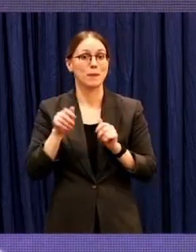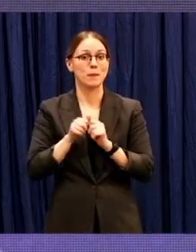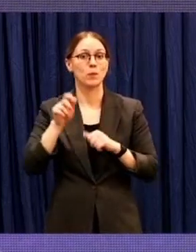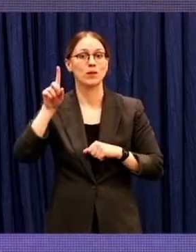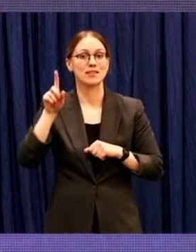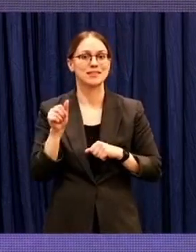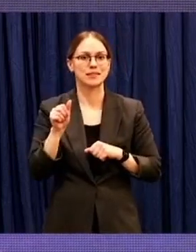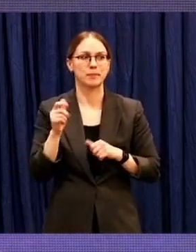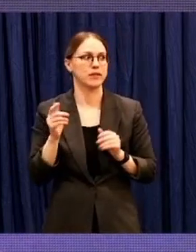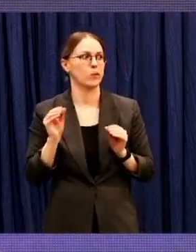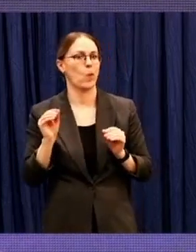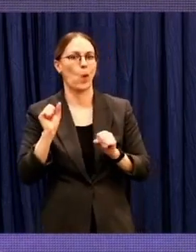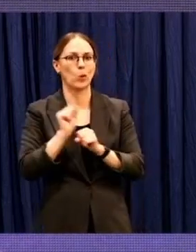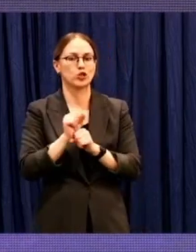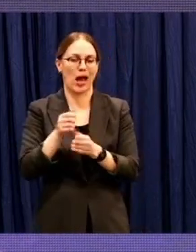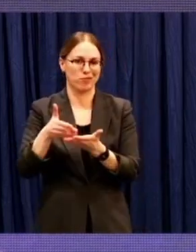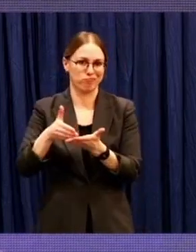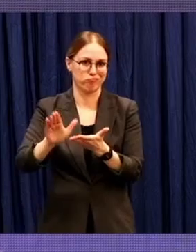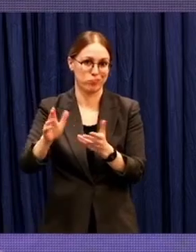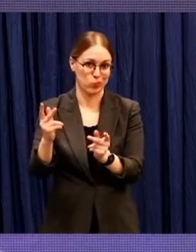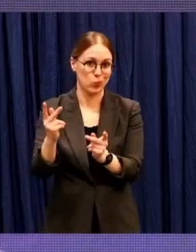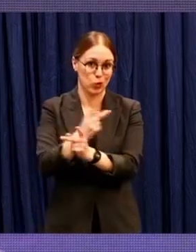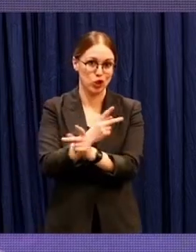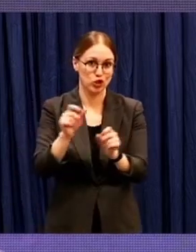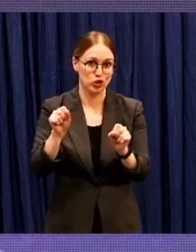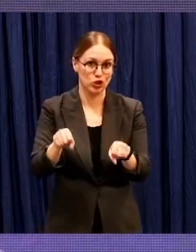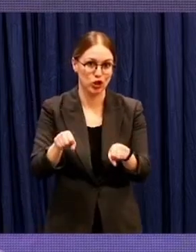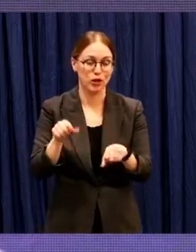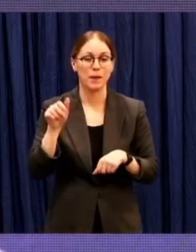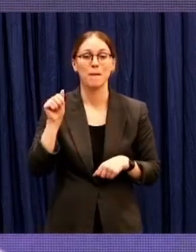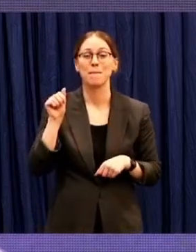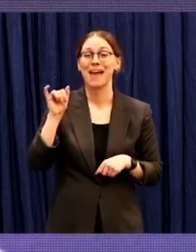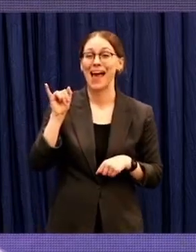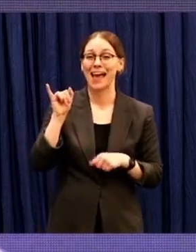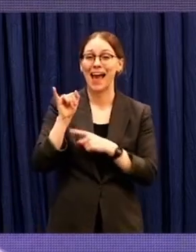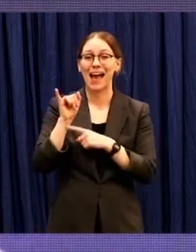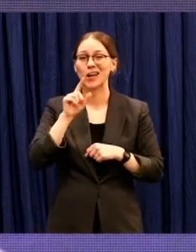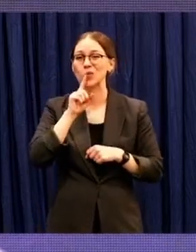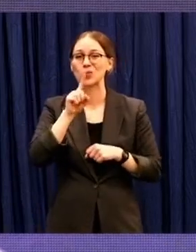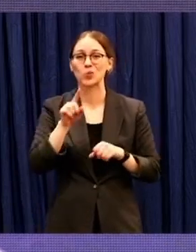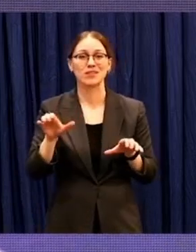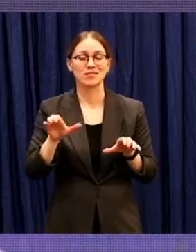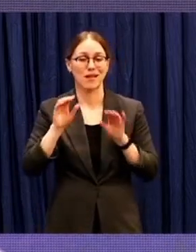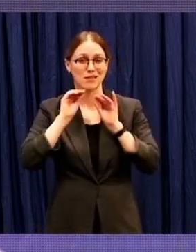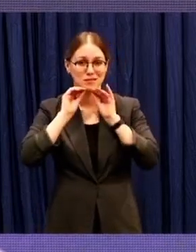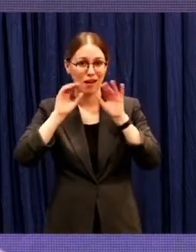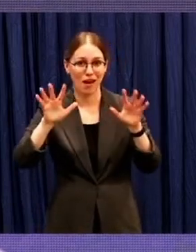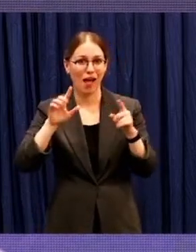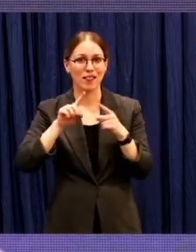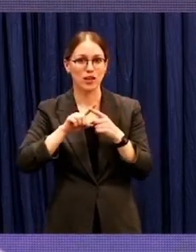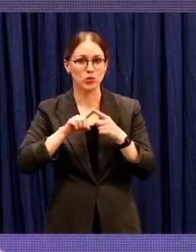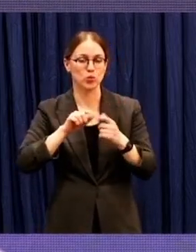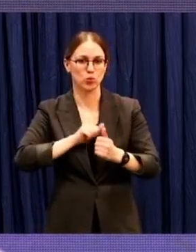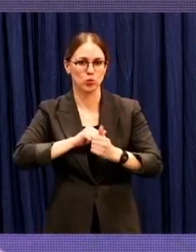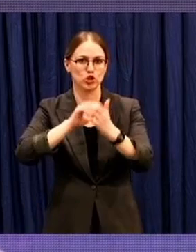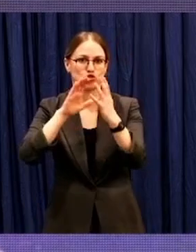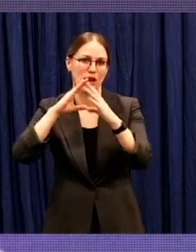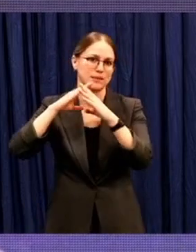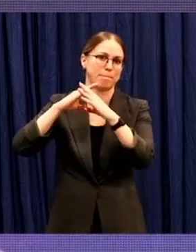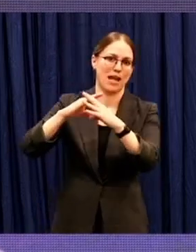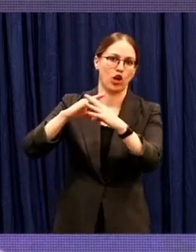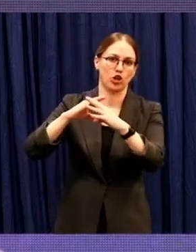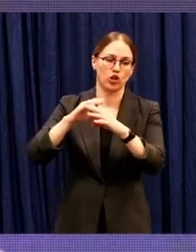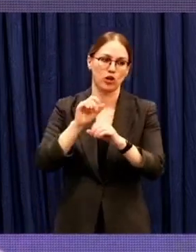disabilities to remain unemployed. The reality is AI does nothing to address the attitudinal barriers of